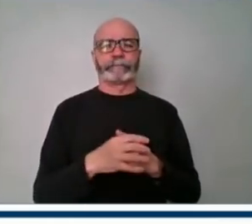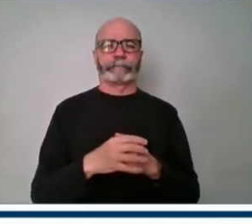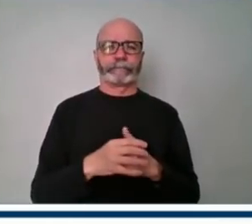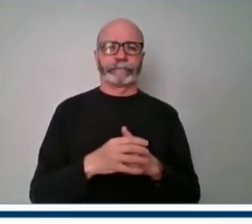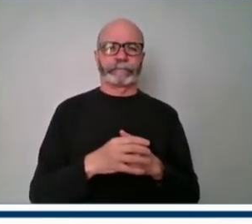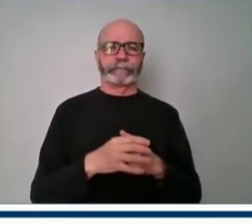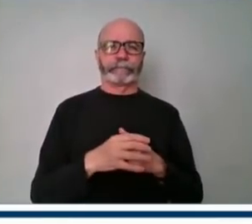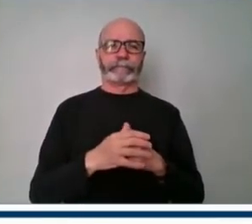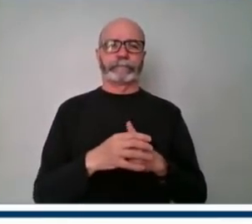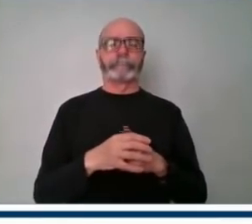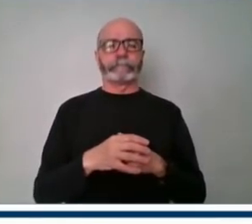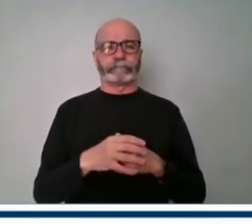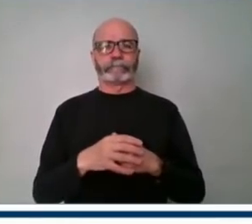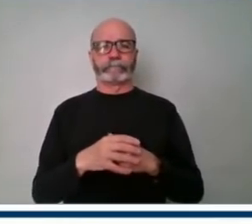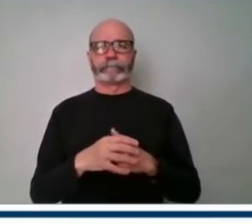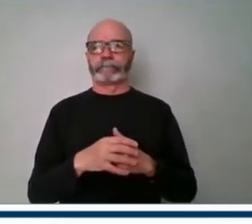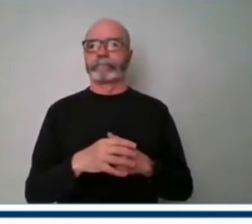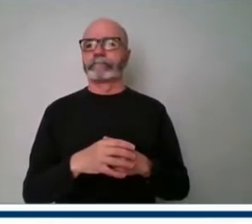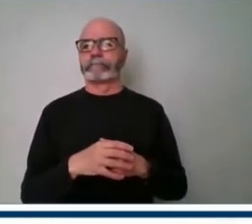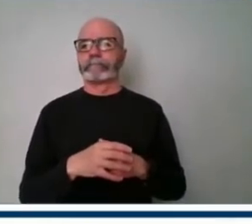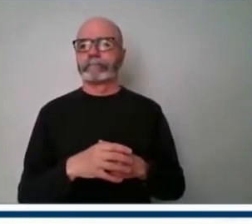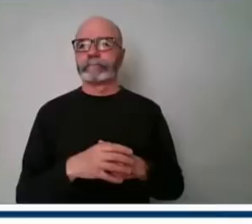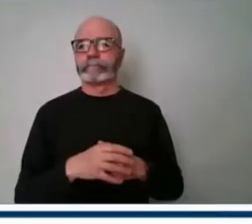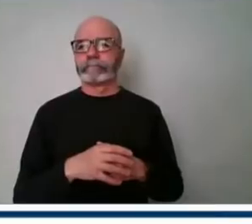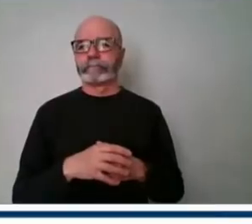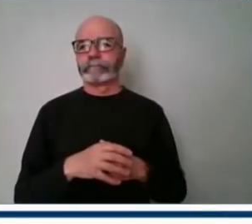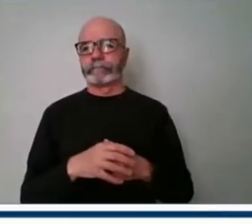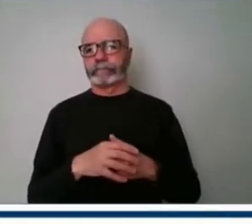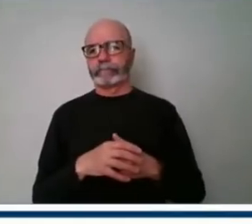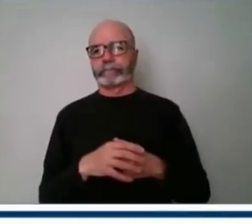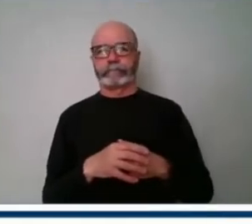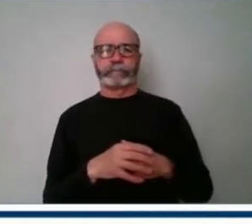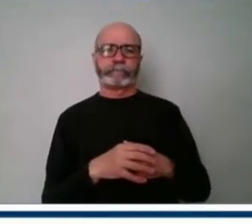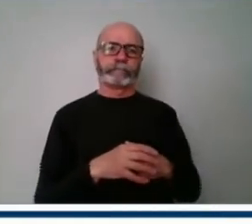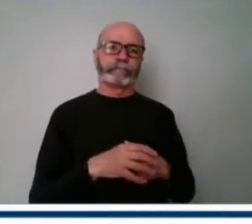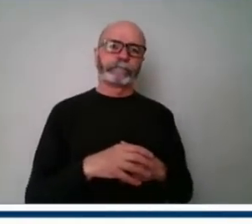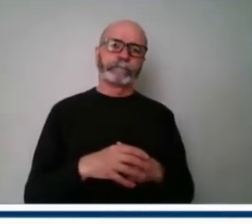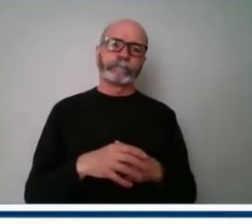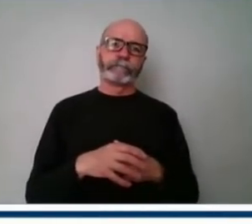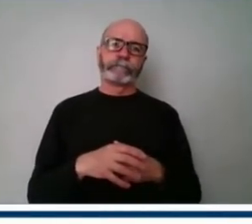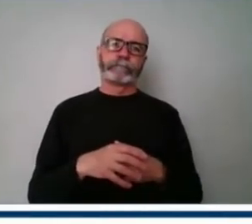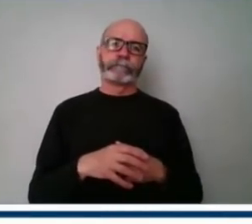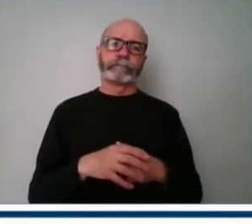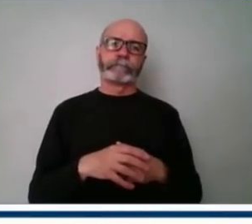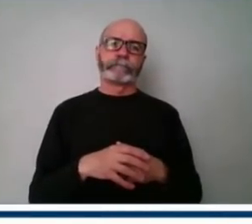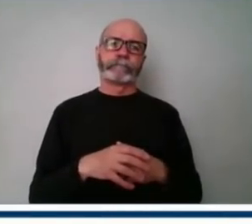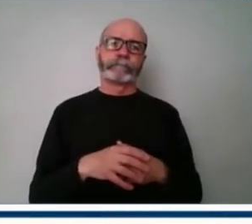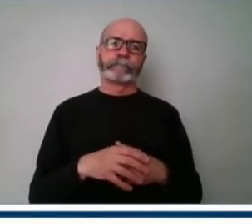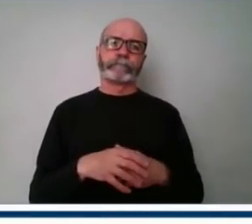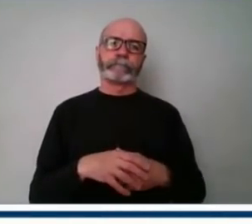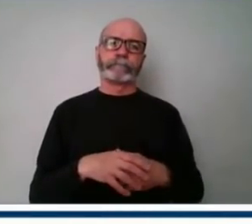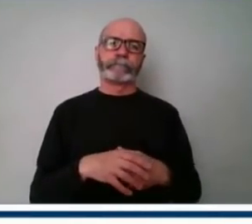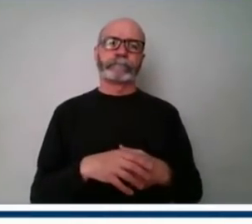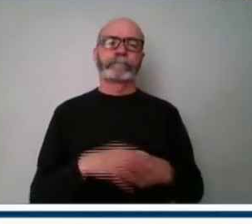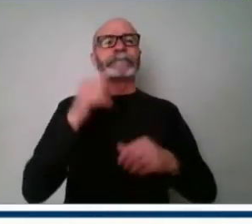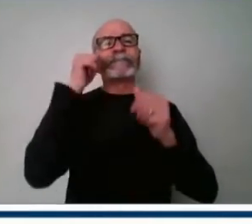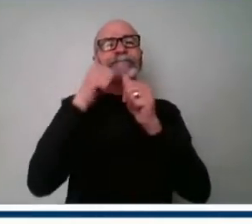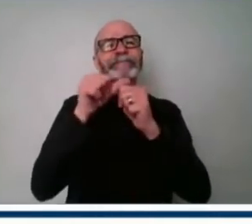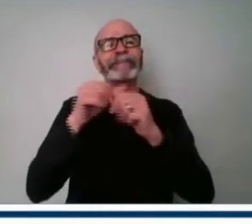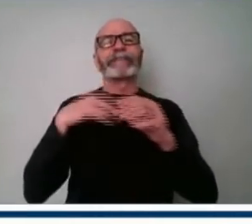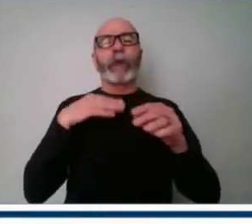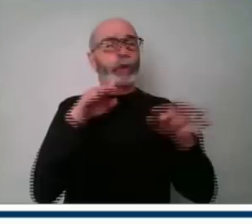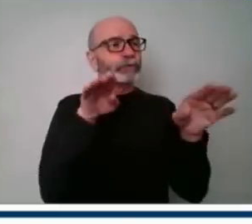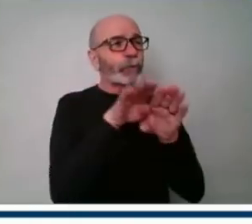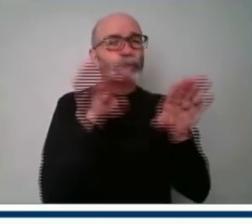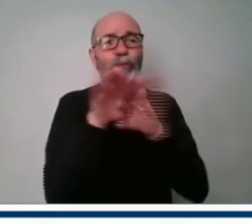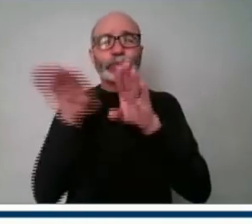Thank you. Just going back to the restrictions that are being lifted. Sorry, I just wanted to make sure I heard properly. So the gathering limit, the general gathering limit